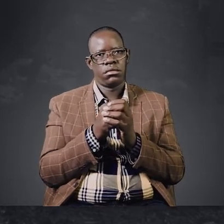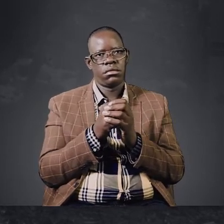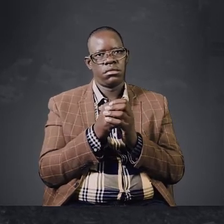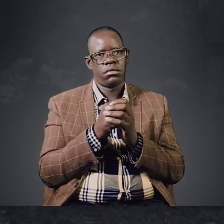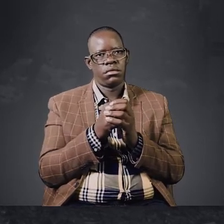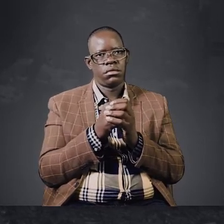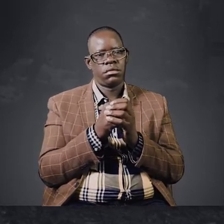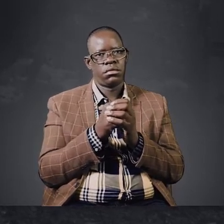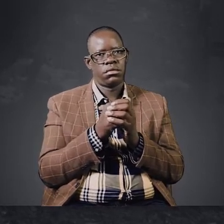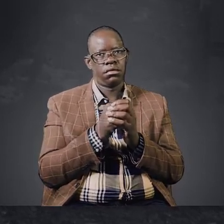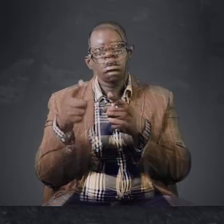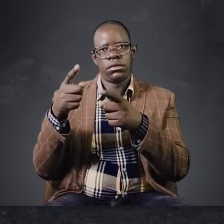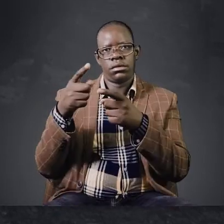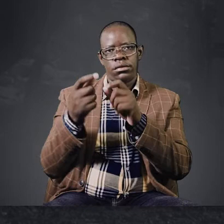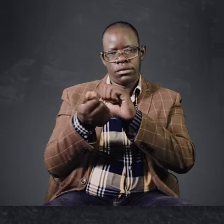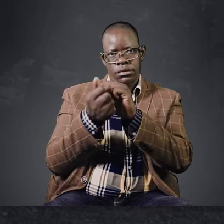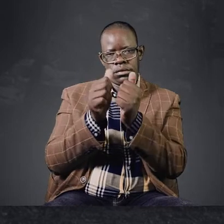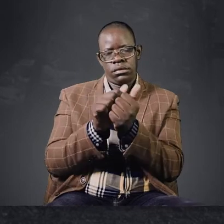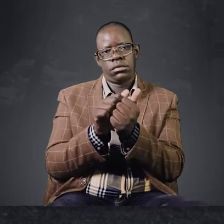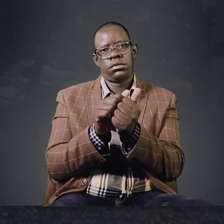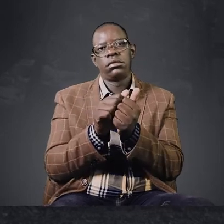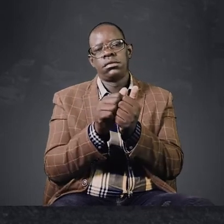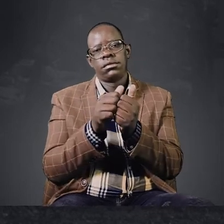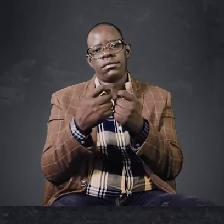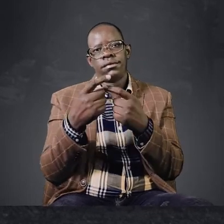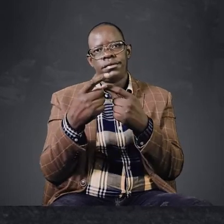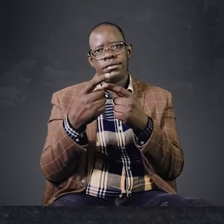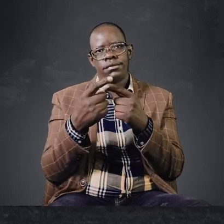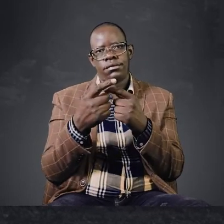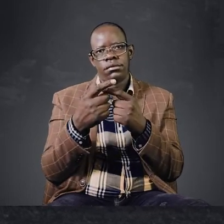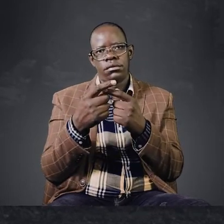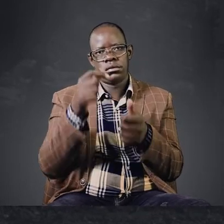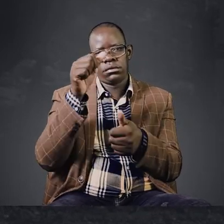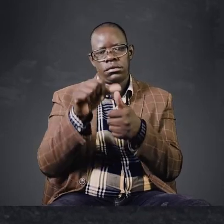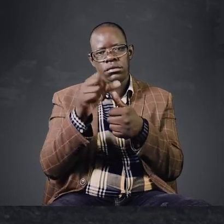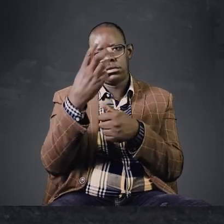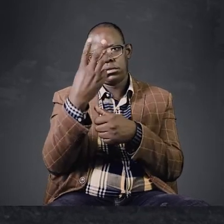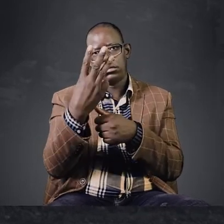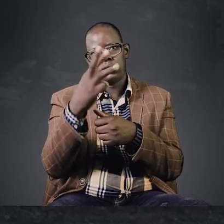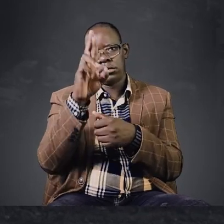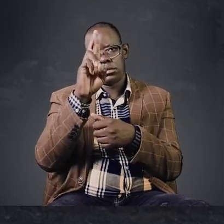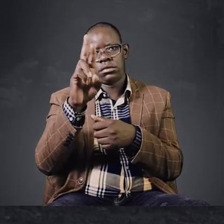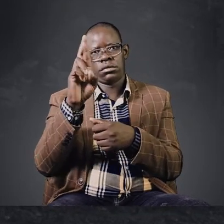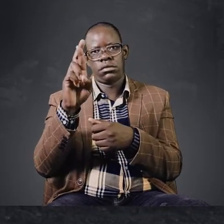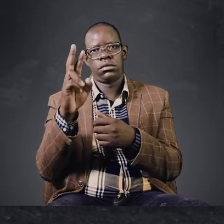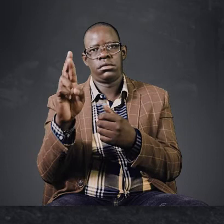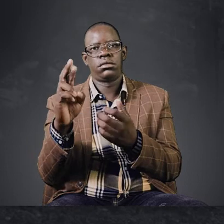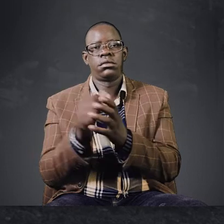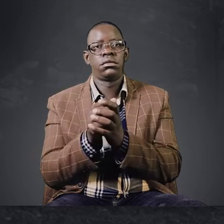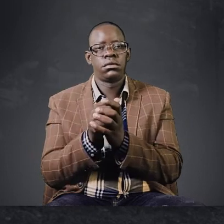tin cans can be recycled to make new metal objects. Remember your 3 R's: